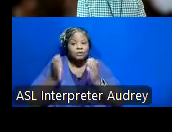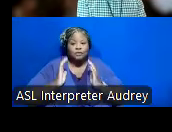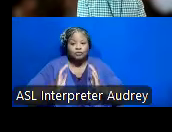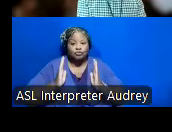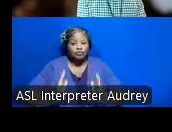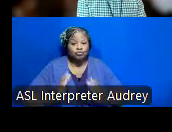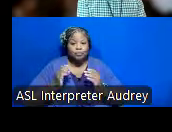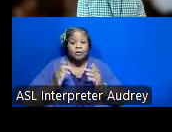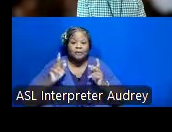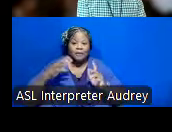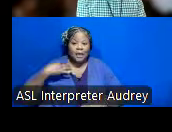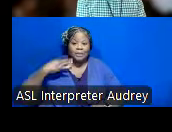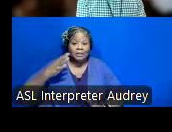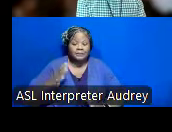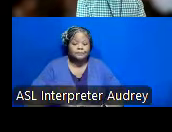particular.